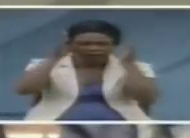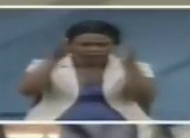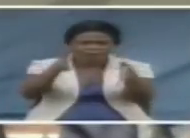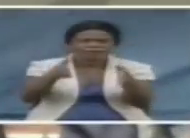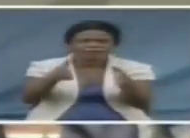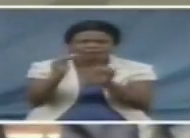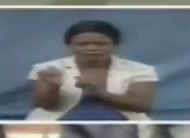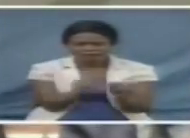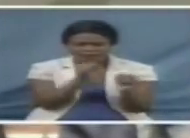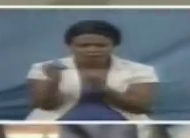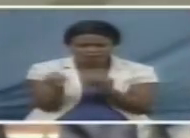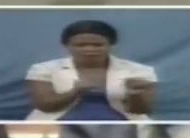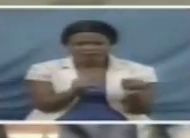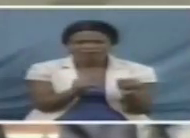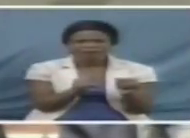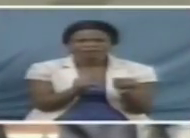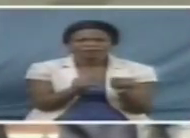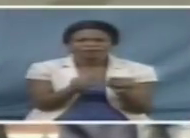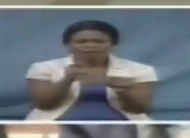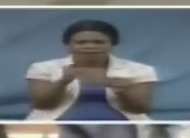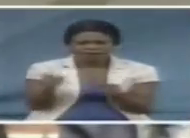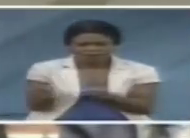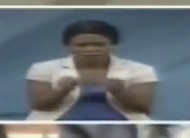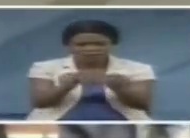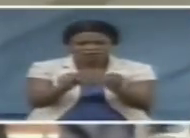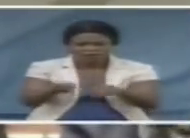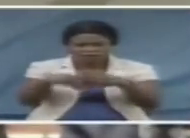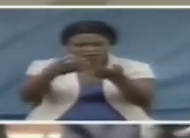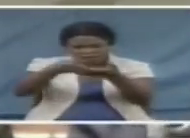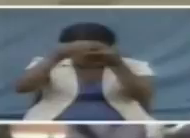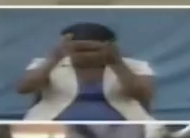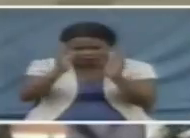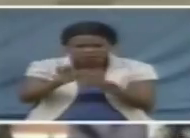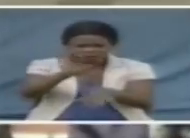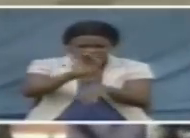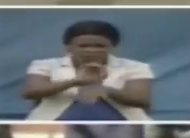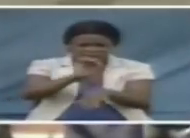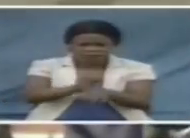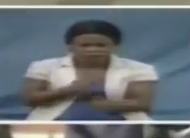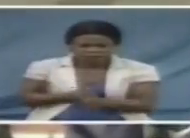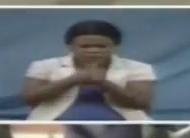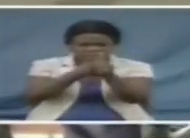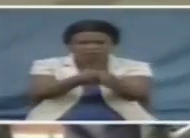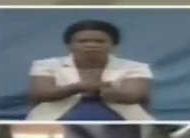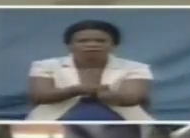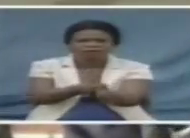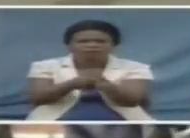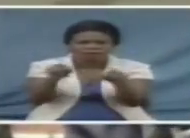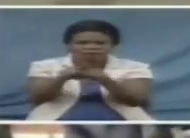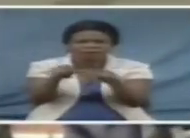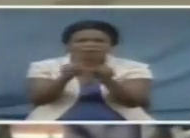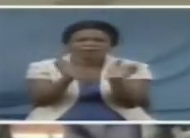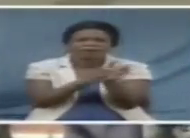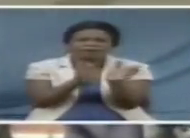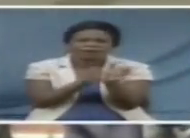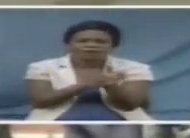education, government will focus on the implementation of the two-tier system, which offers learners the opportunity